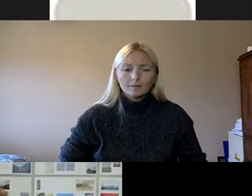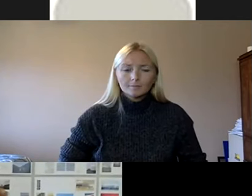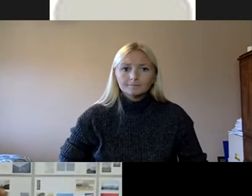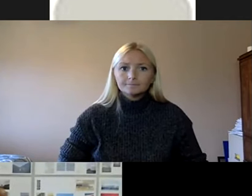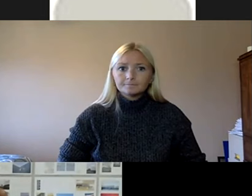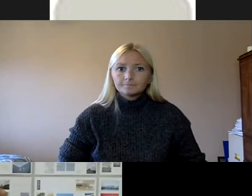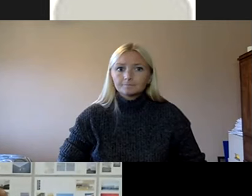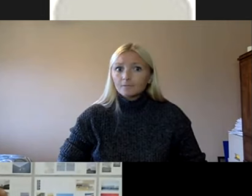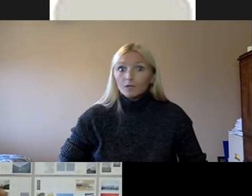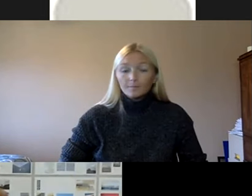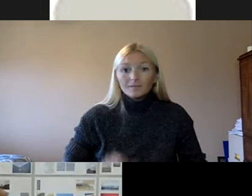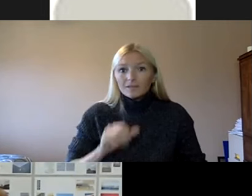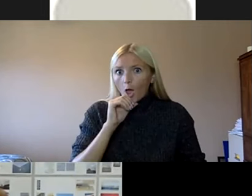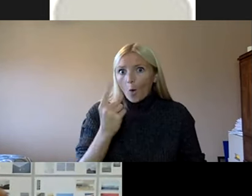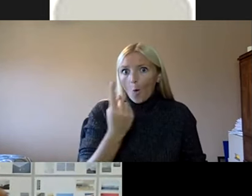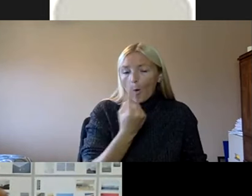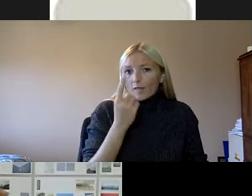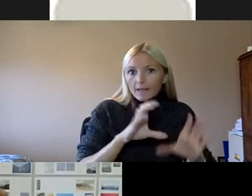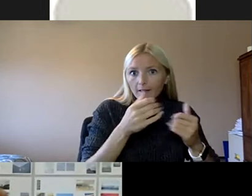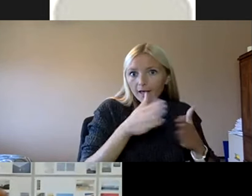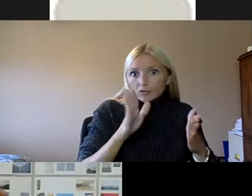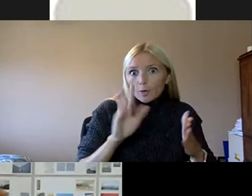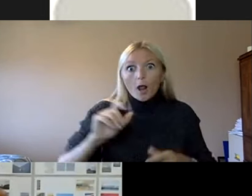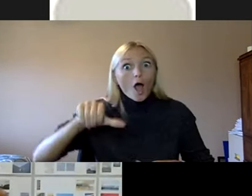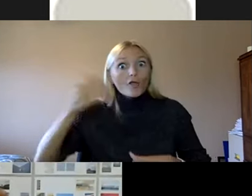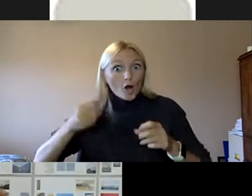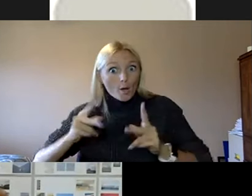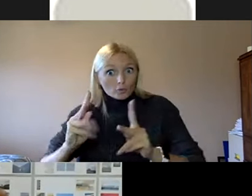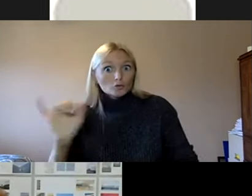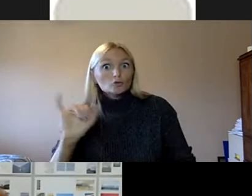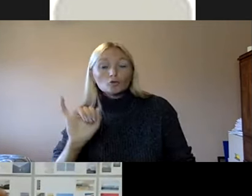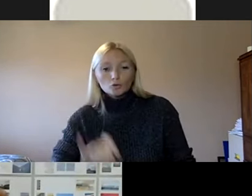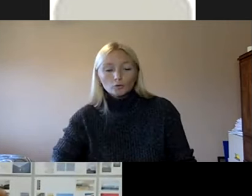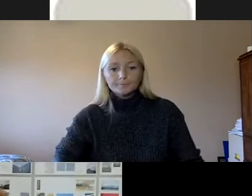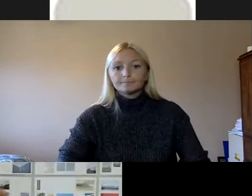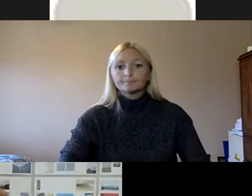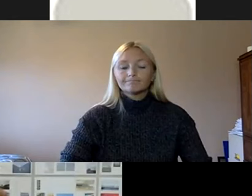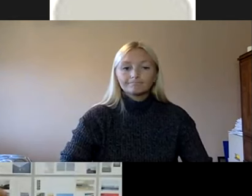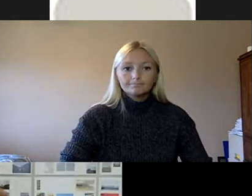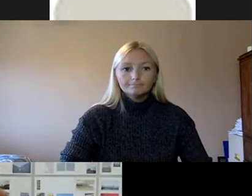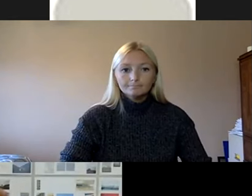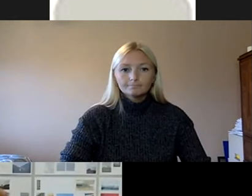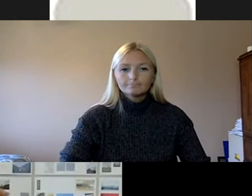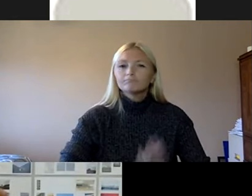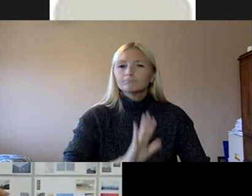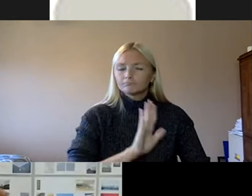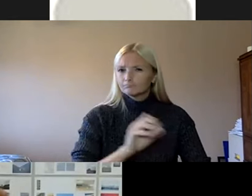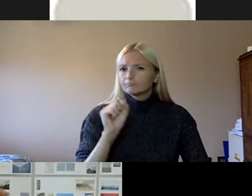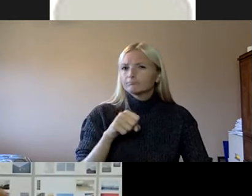but all the other opportunities. Ronnie, you want to add to that? Well, I think you touched upon